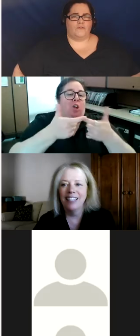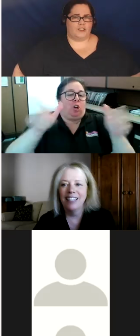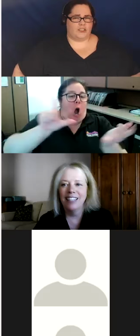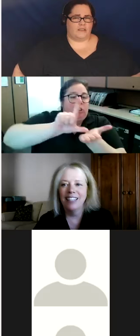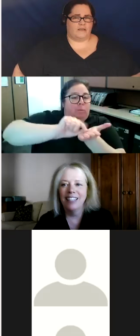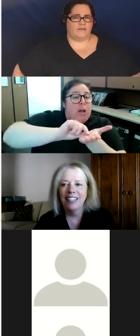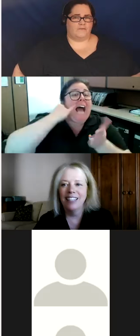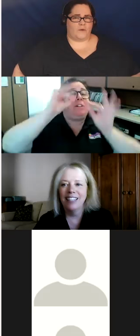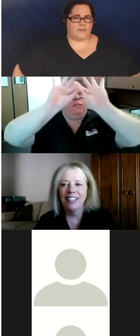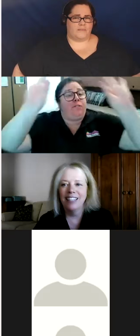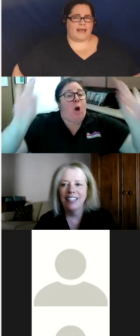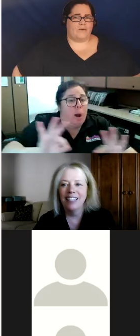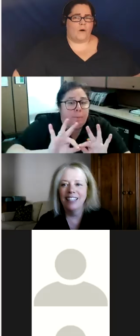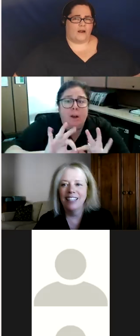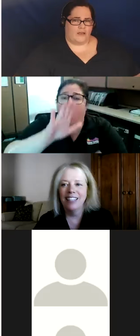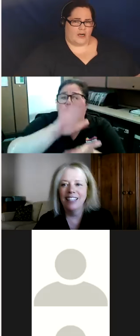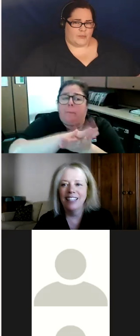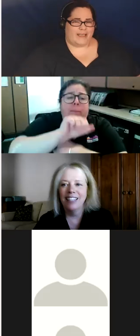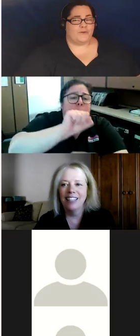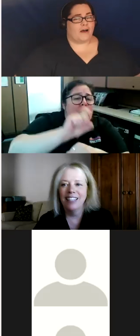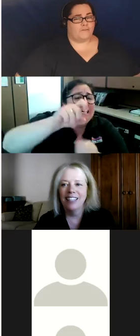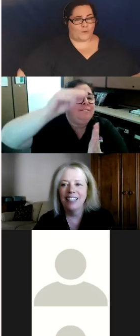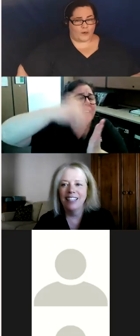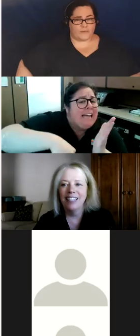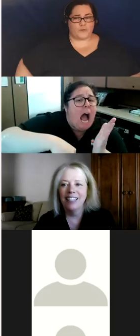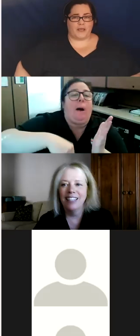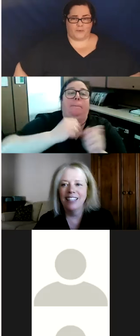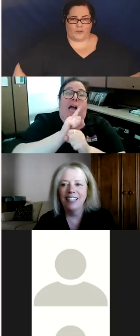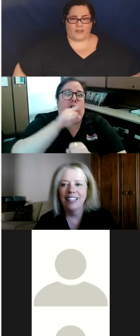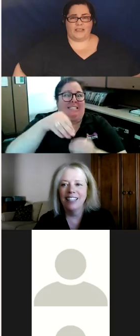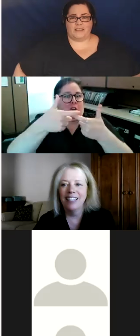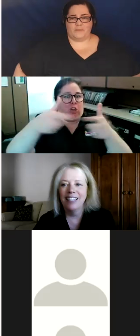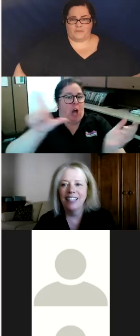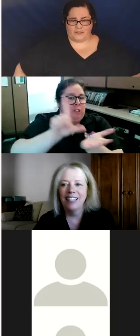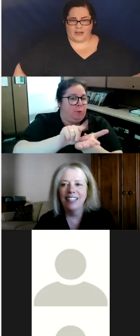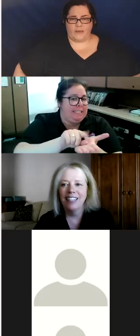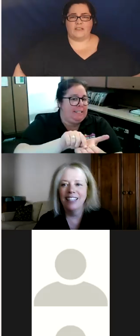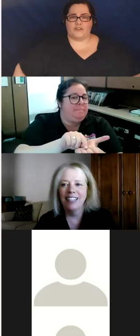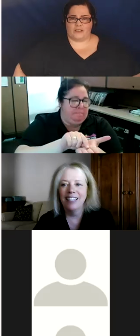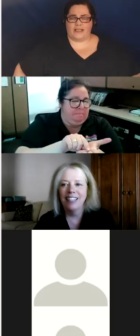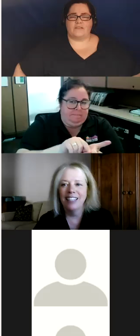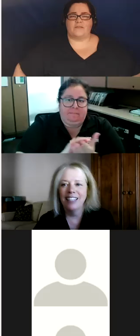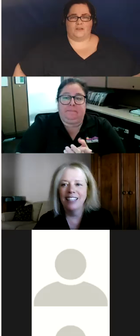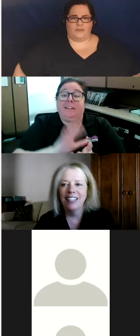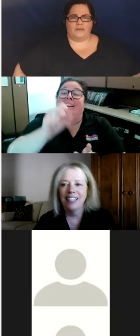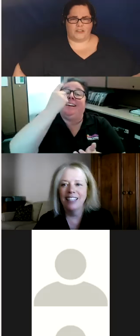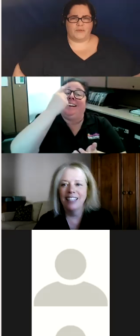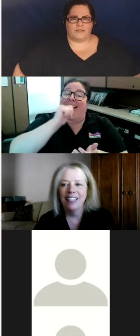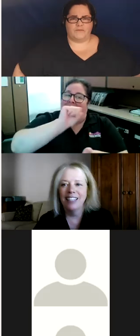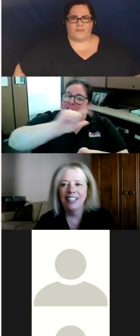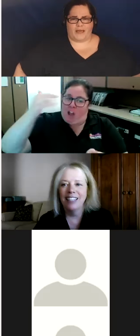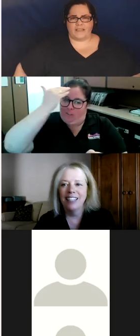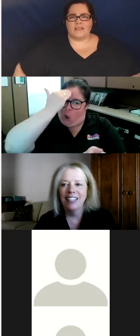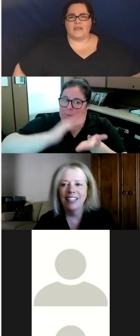Low vision folks might want large print if you have forms or paperwork that needs to be filled out, making sure that that's available in large